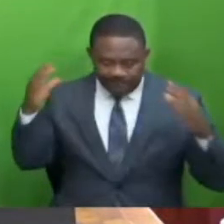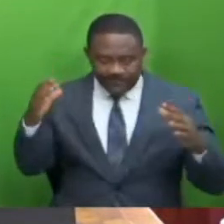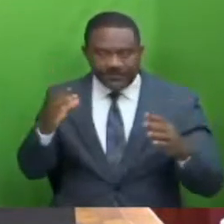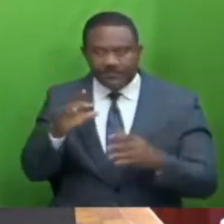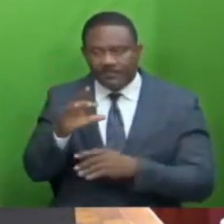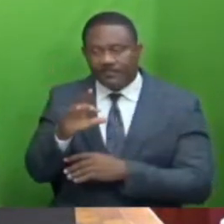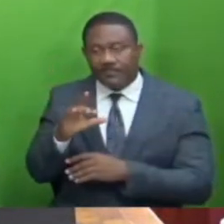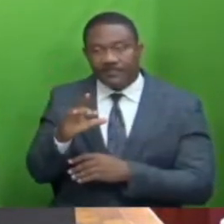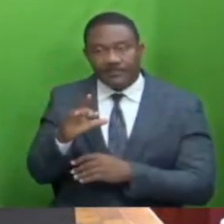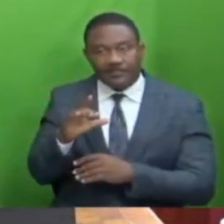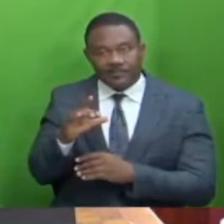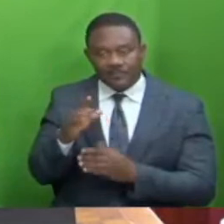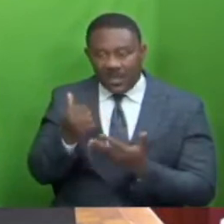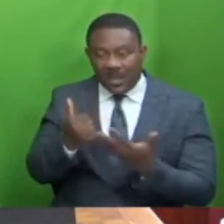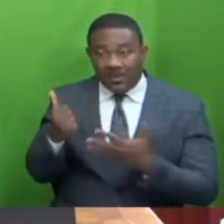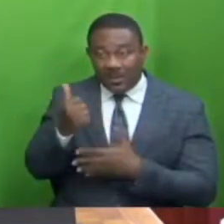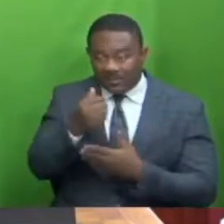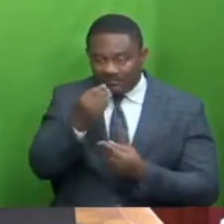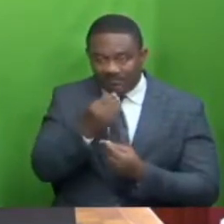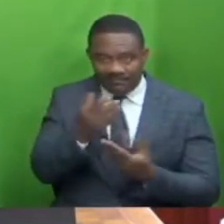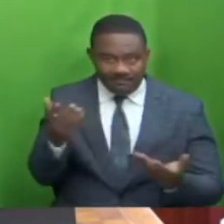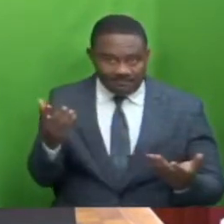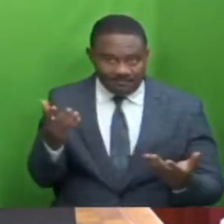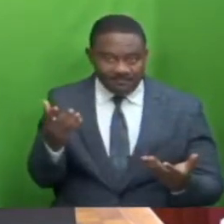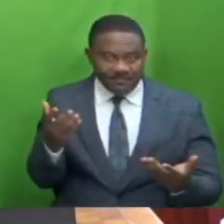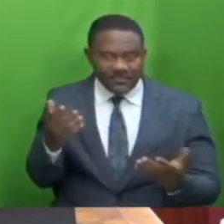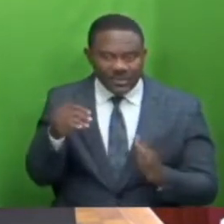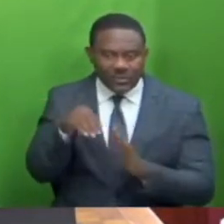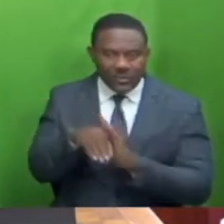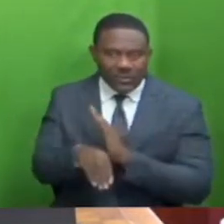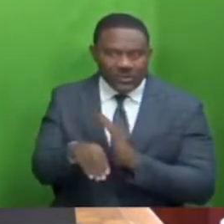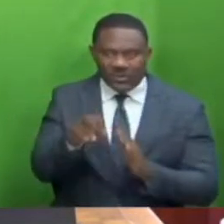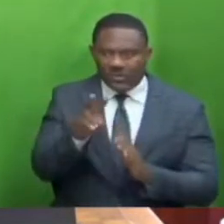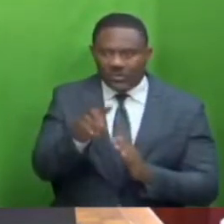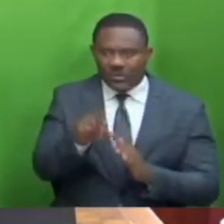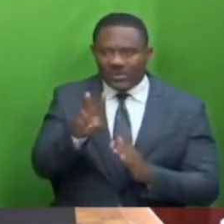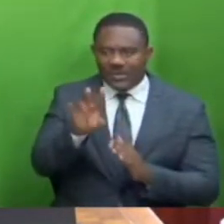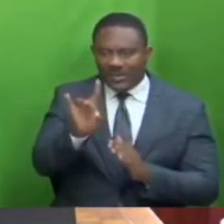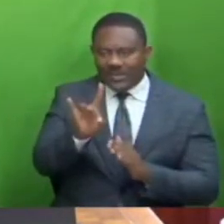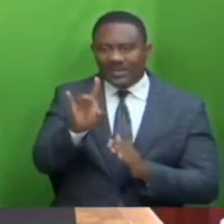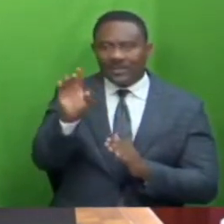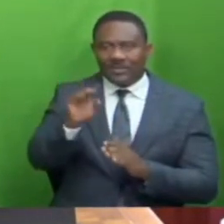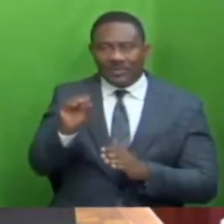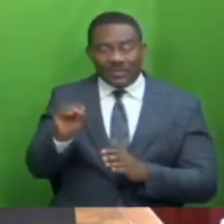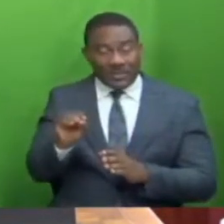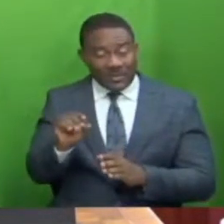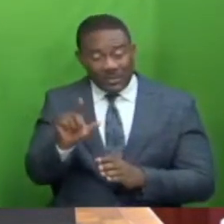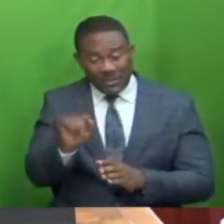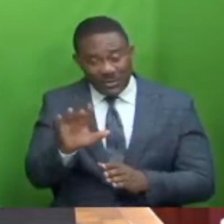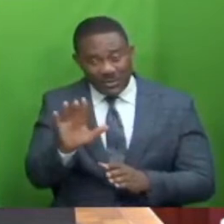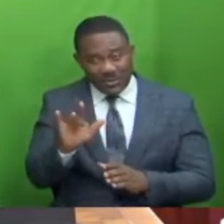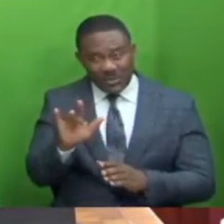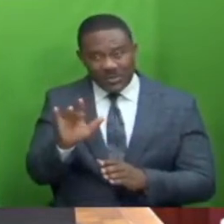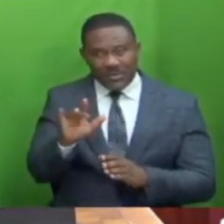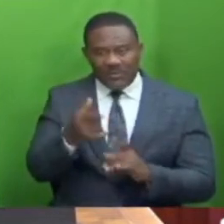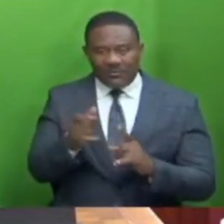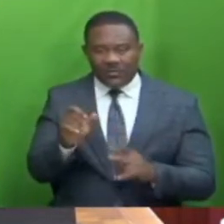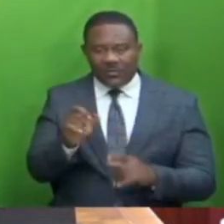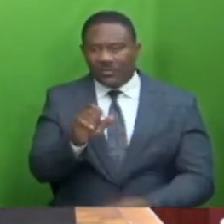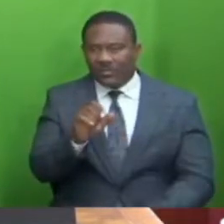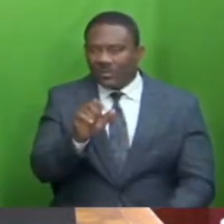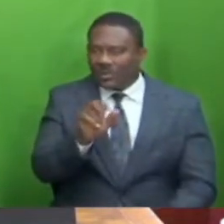output growth to decline significantly to 2.8% in 2023 from 3.4%